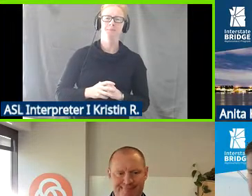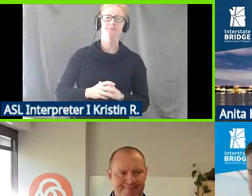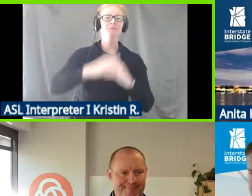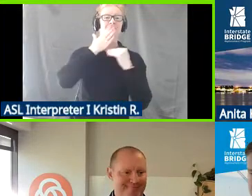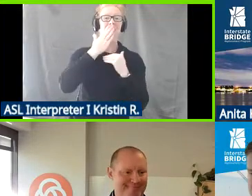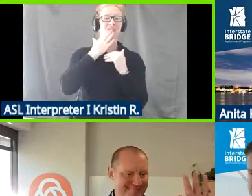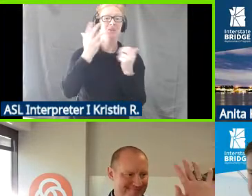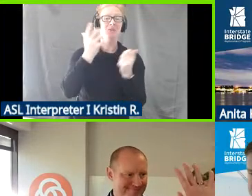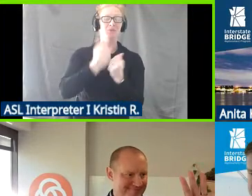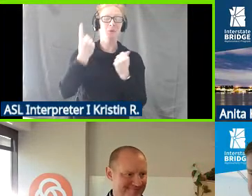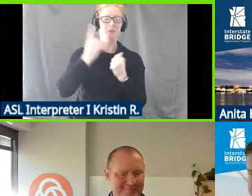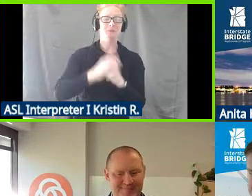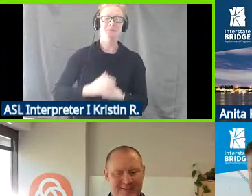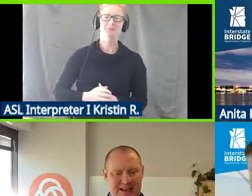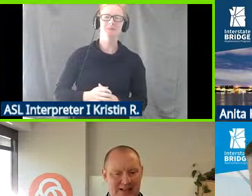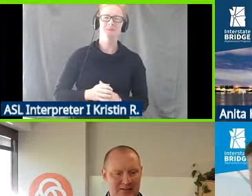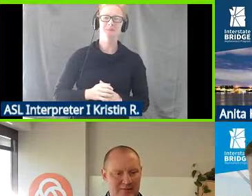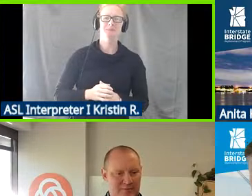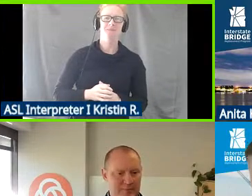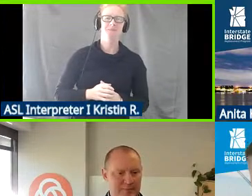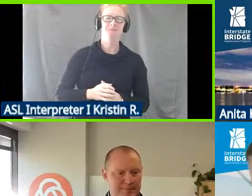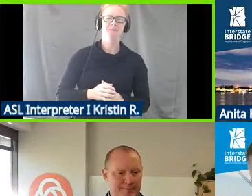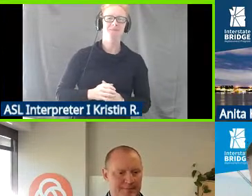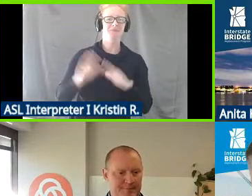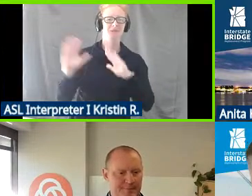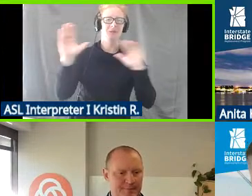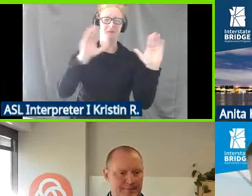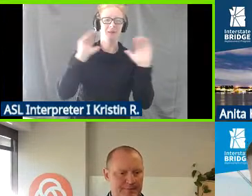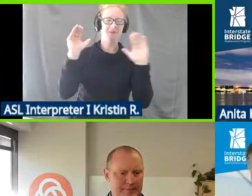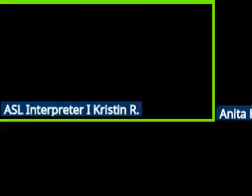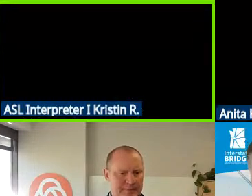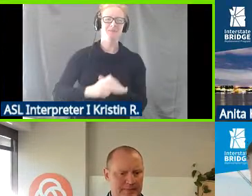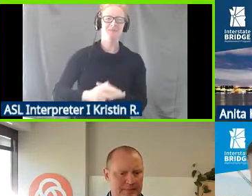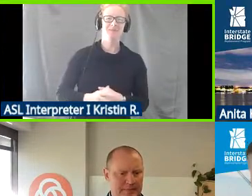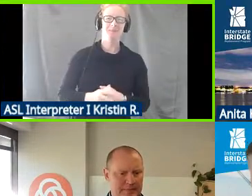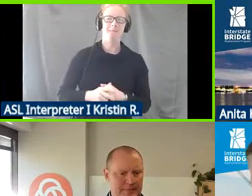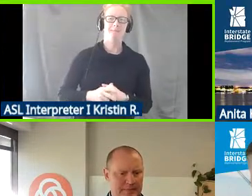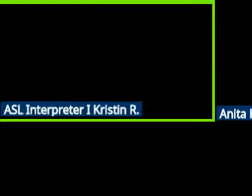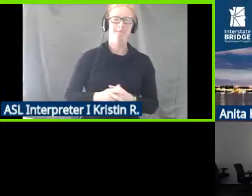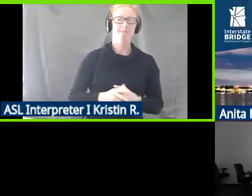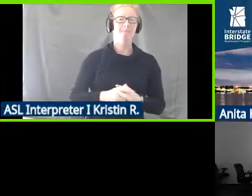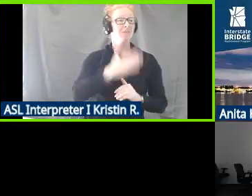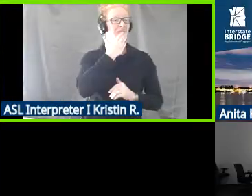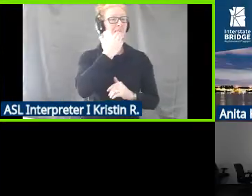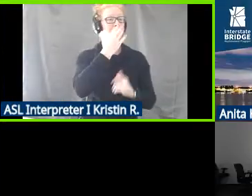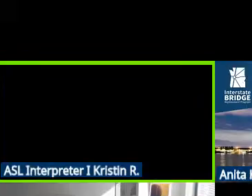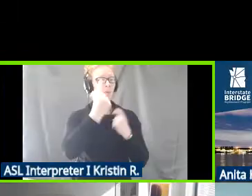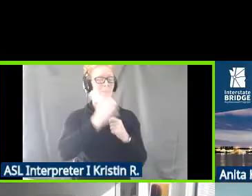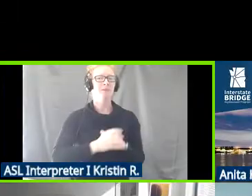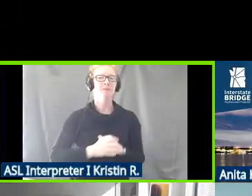you so much. Goodbye. Thanks, everyone.